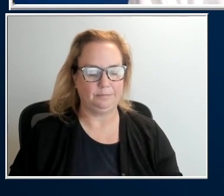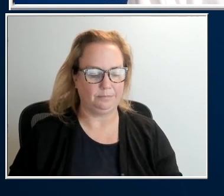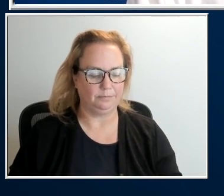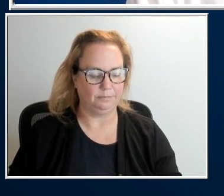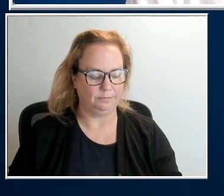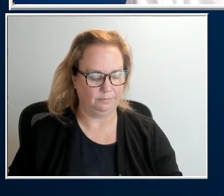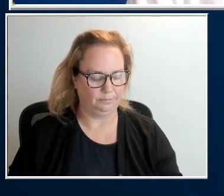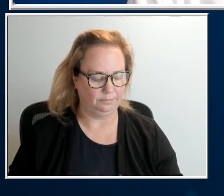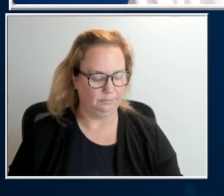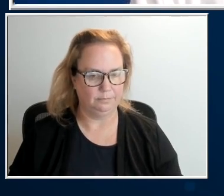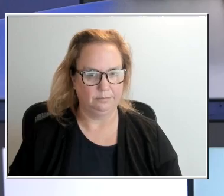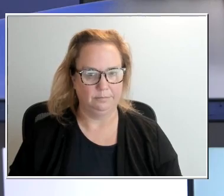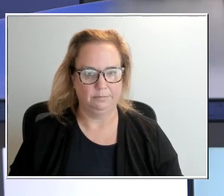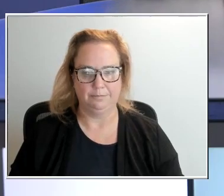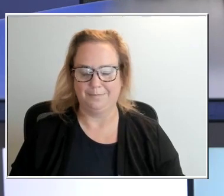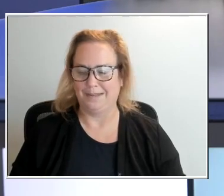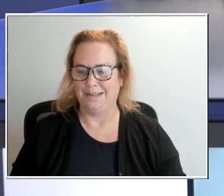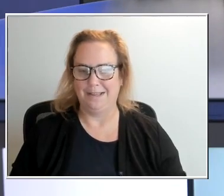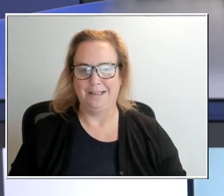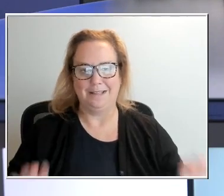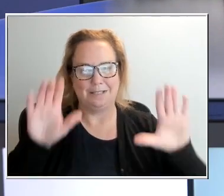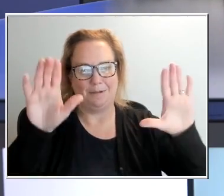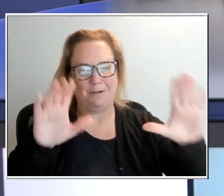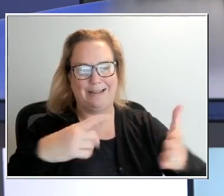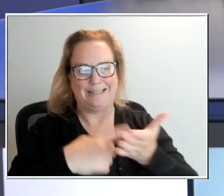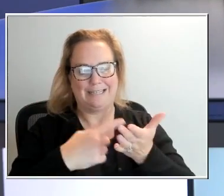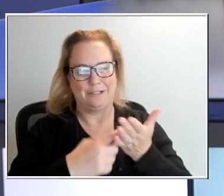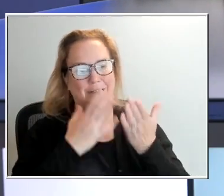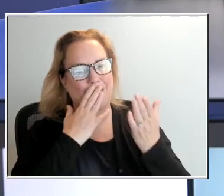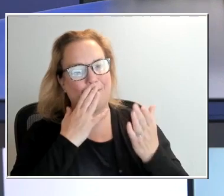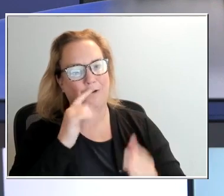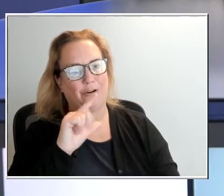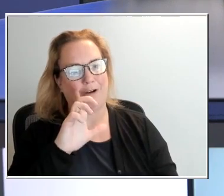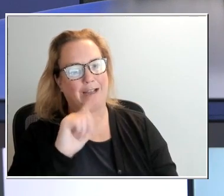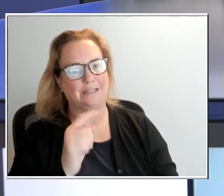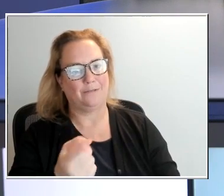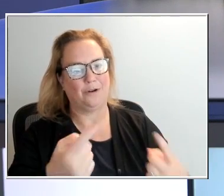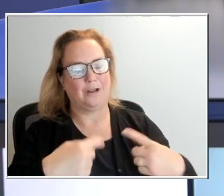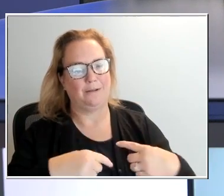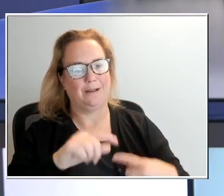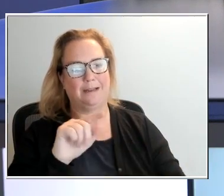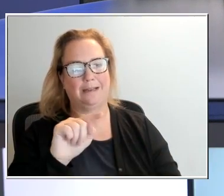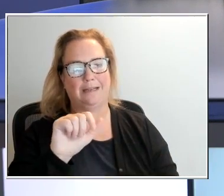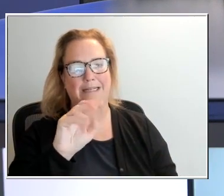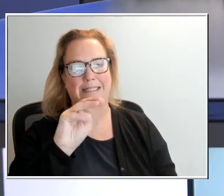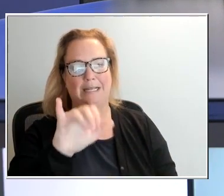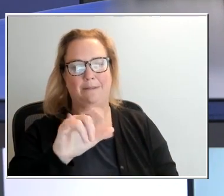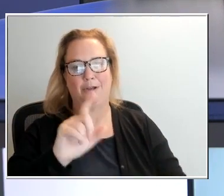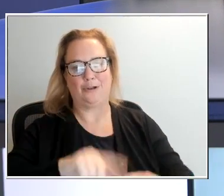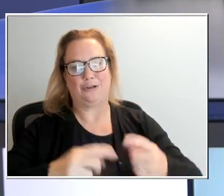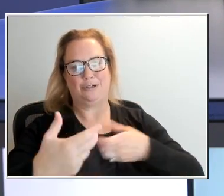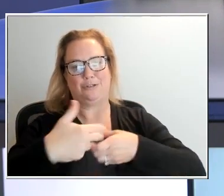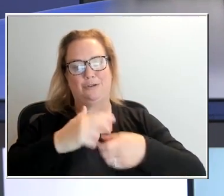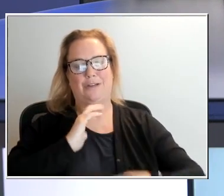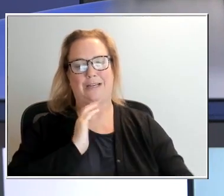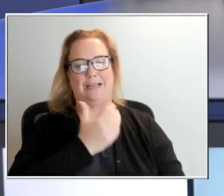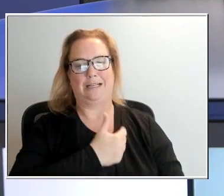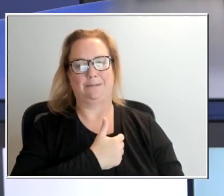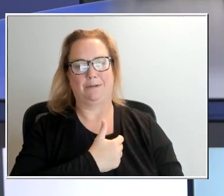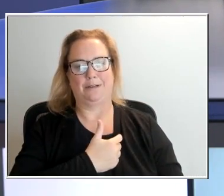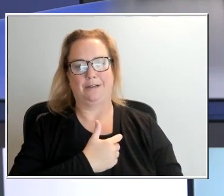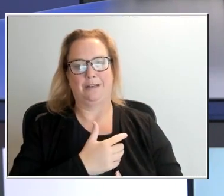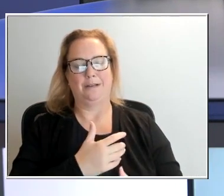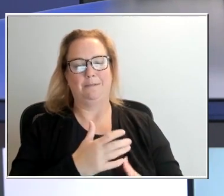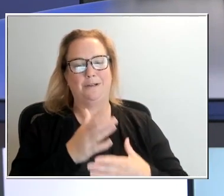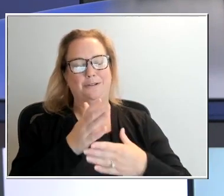Well, this has been a great discussion. I'm grateful to our guests for being here, as well as to Tammy Bunny, who couldn't be here with us today, but sharing her thoughts on the video.